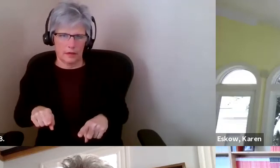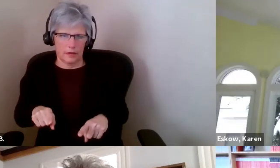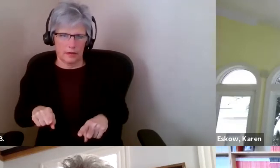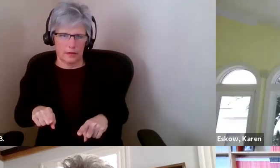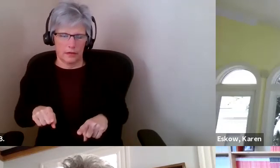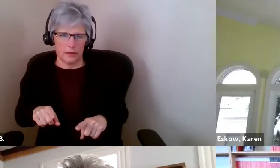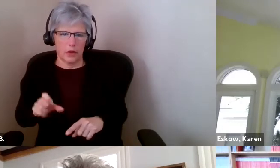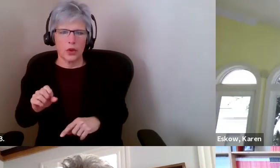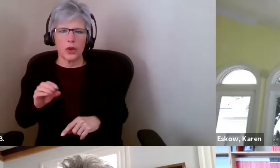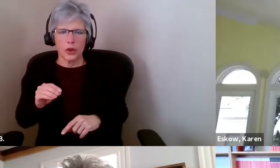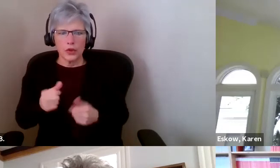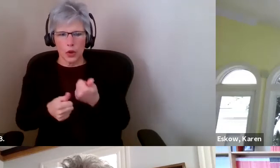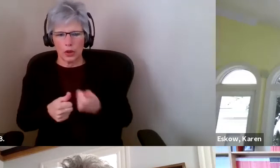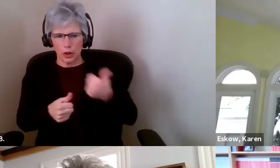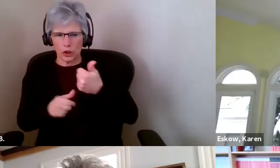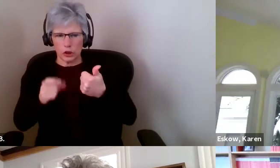aware.